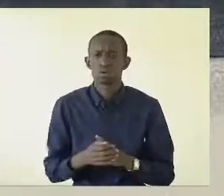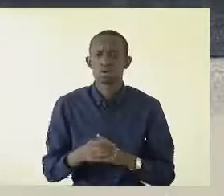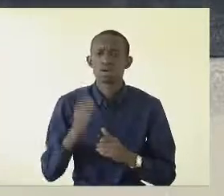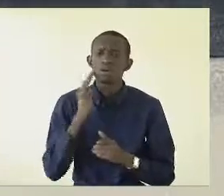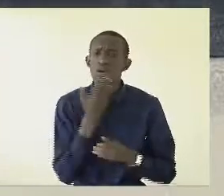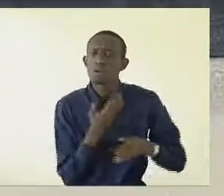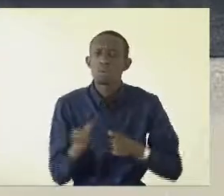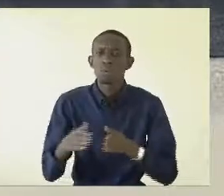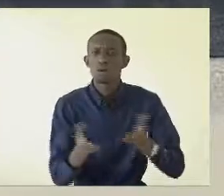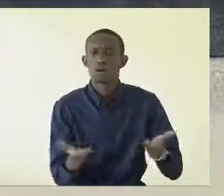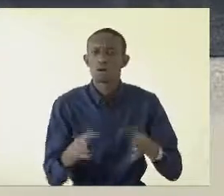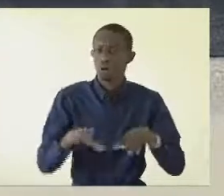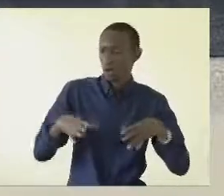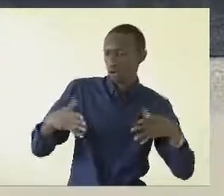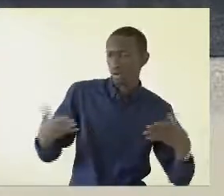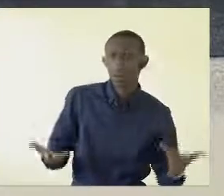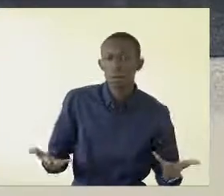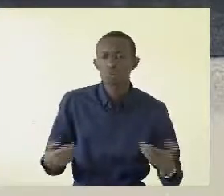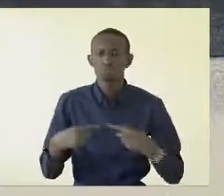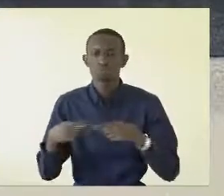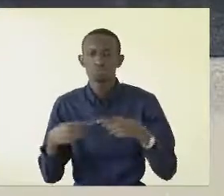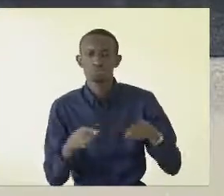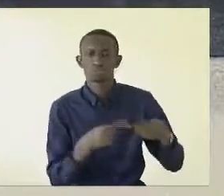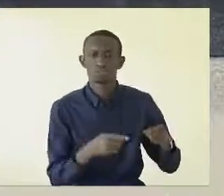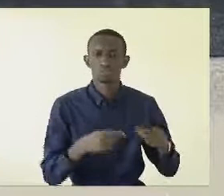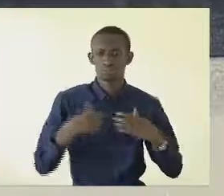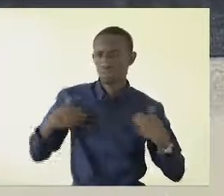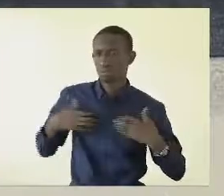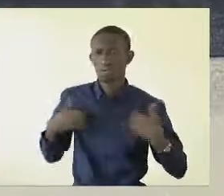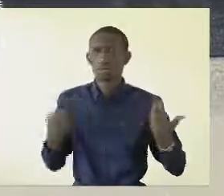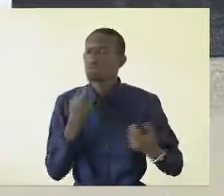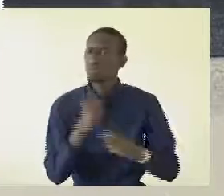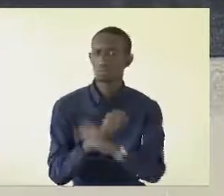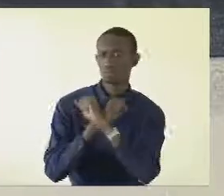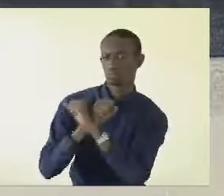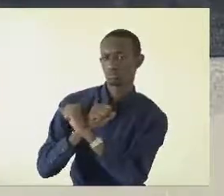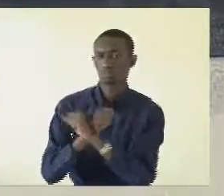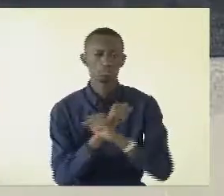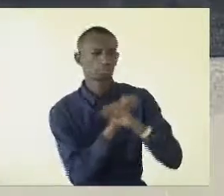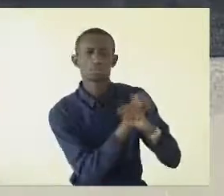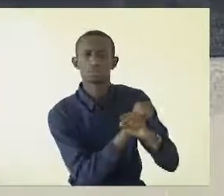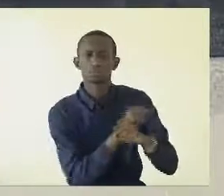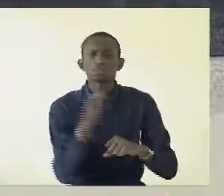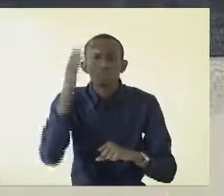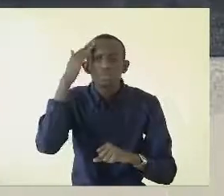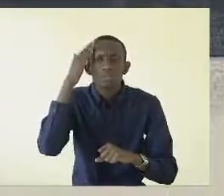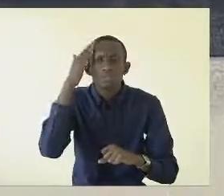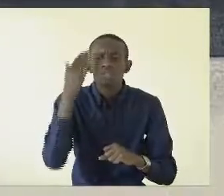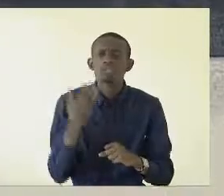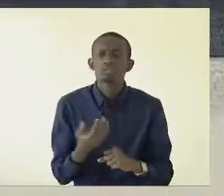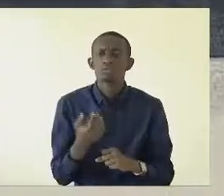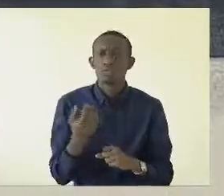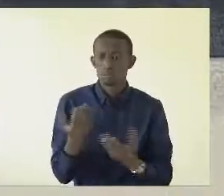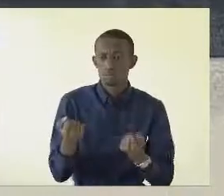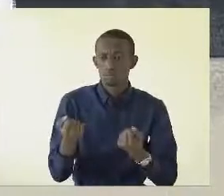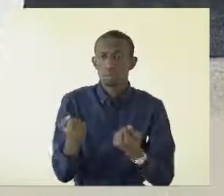and animals that must be protected. We have seen that we have what we call flowering plants. Those